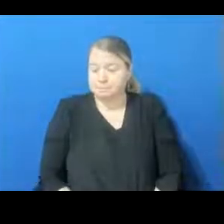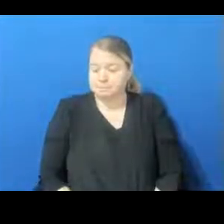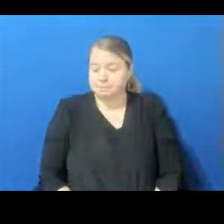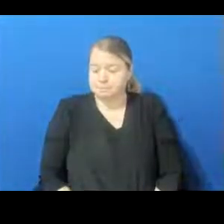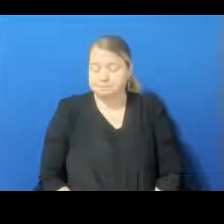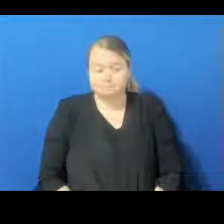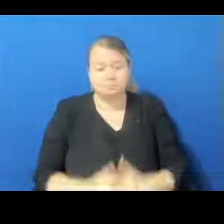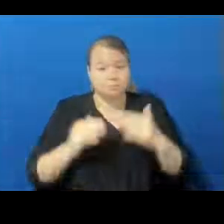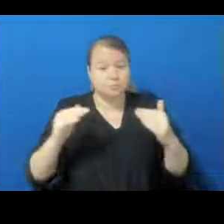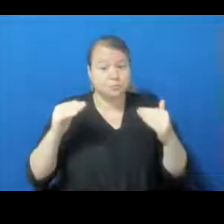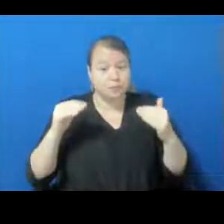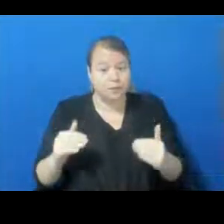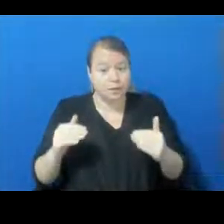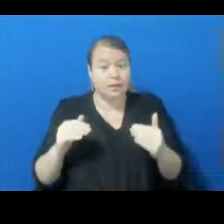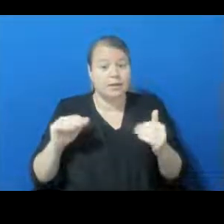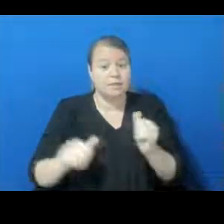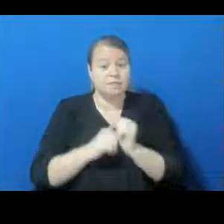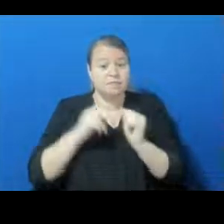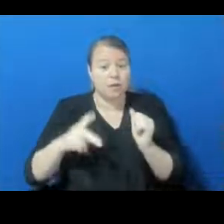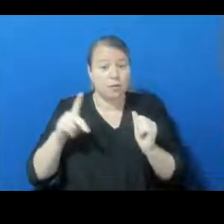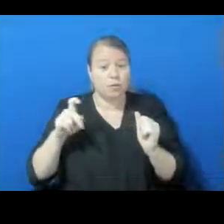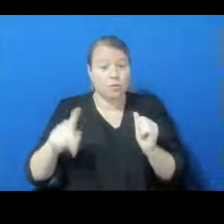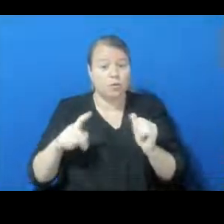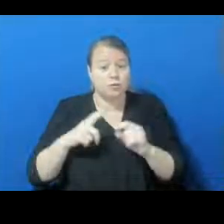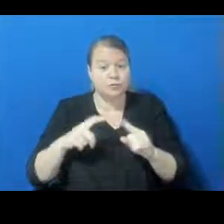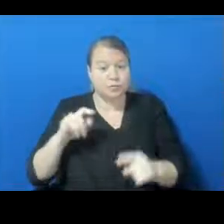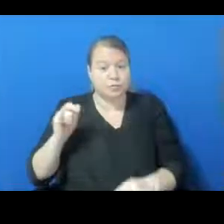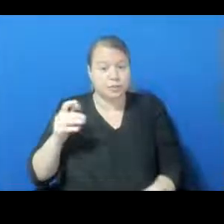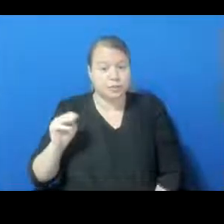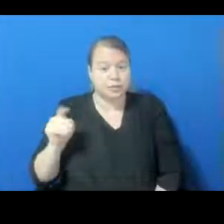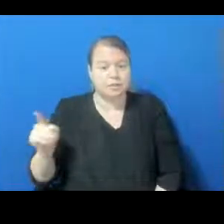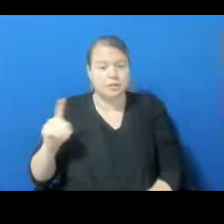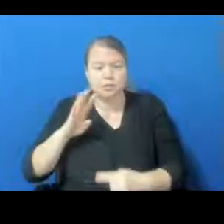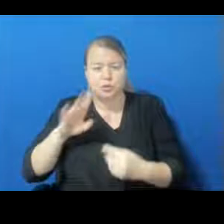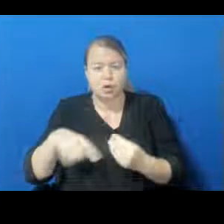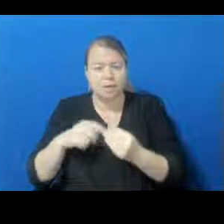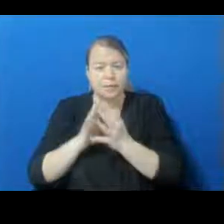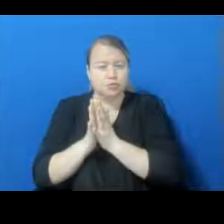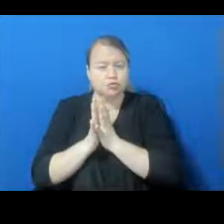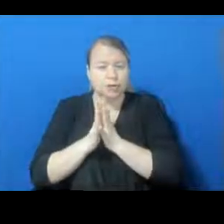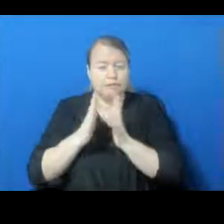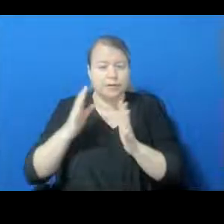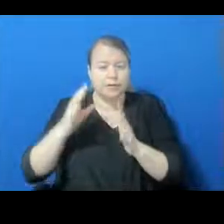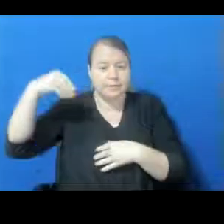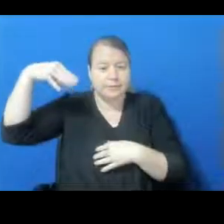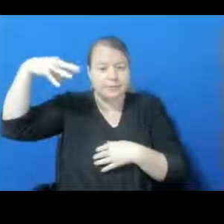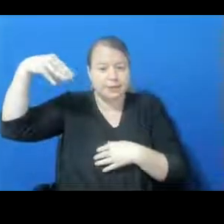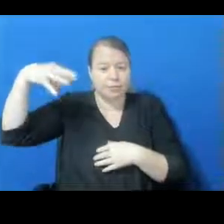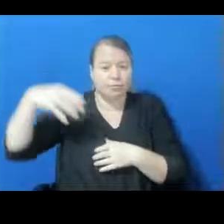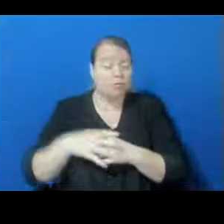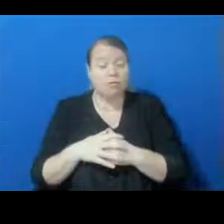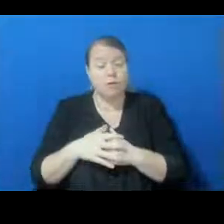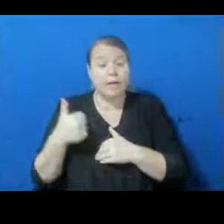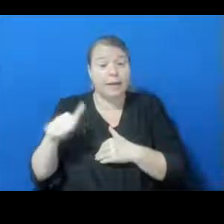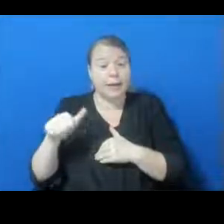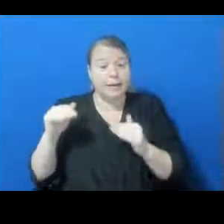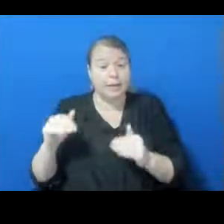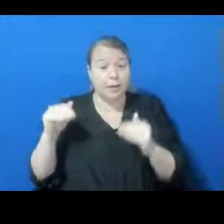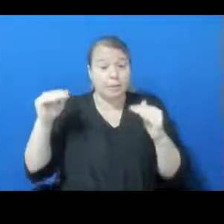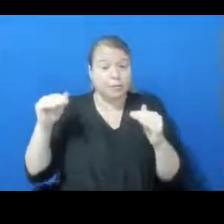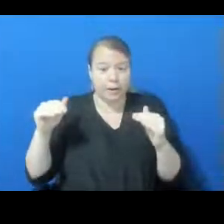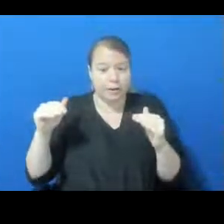Okay, our next is a follow-up question from Jim when he was talking about the traffic signal. He says, any upgrade hasn't fixed